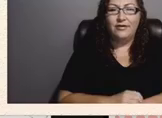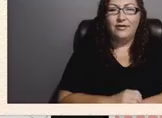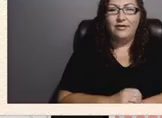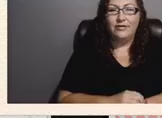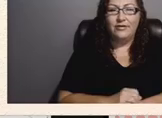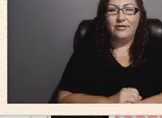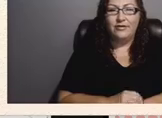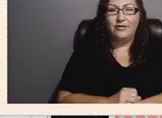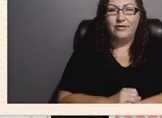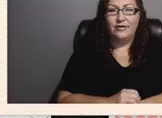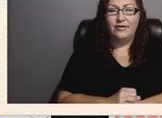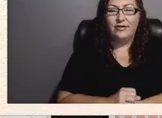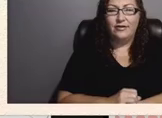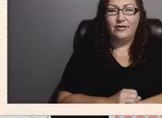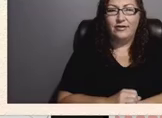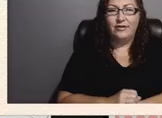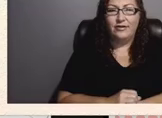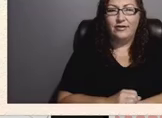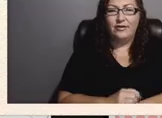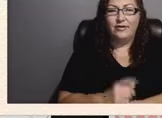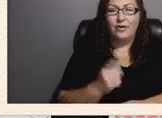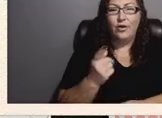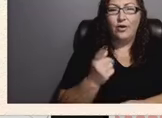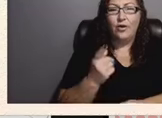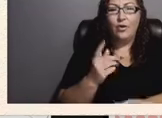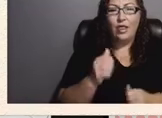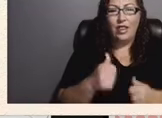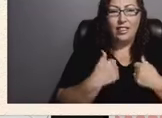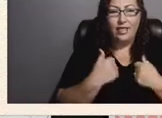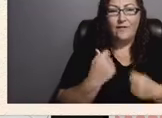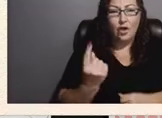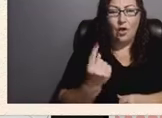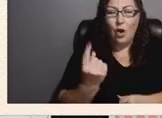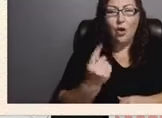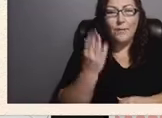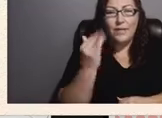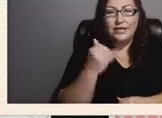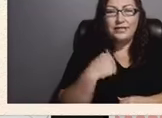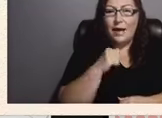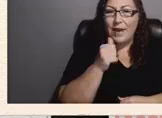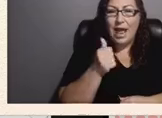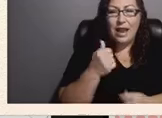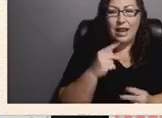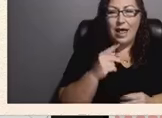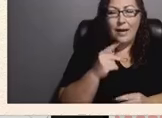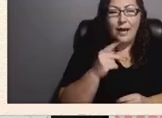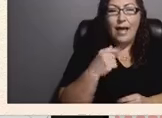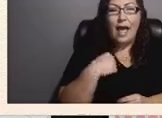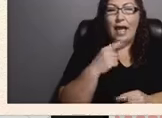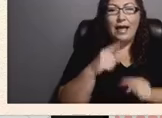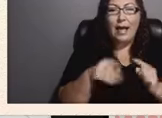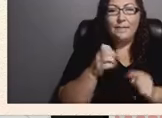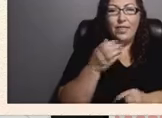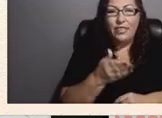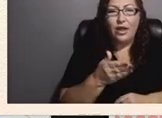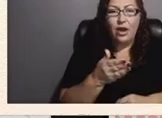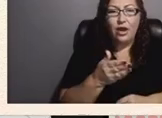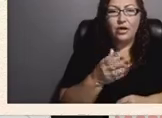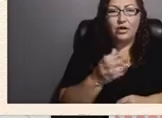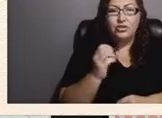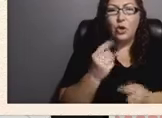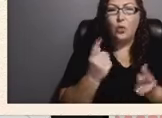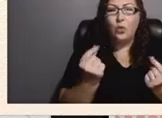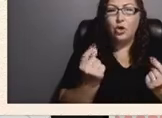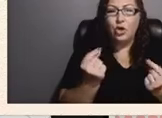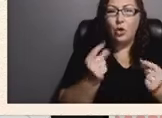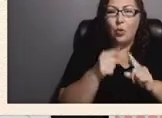own, because one day I'm not gonna be there. So what are you gonna do when I'm